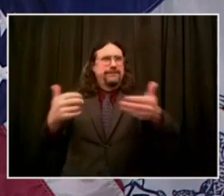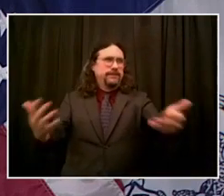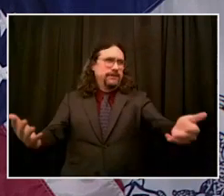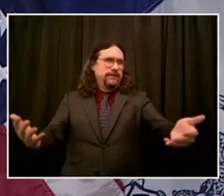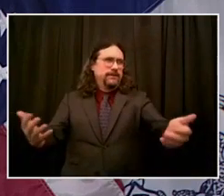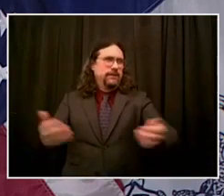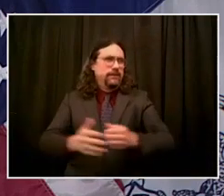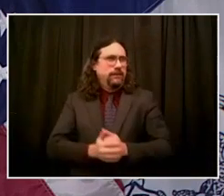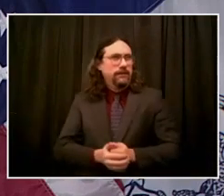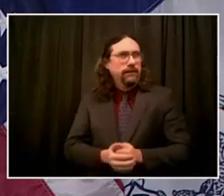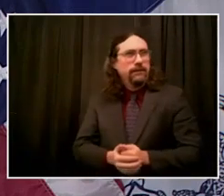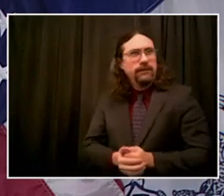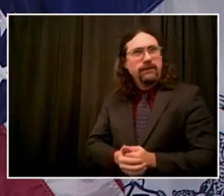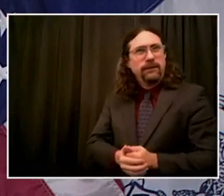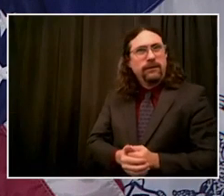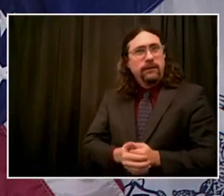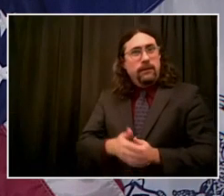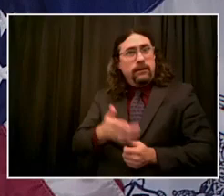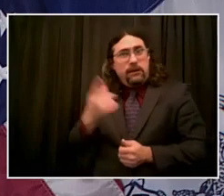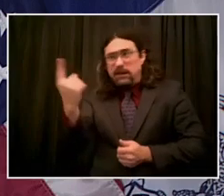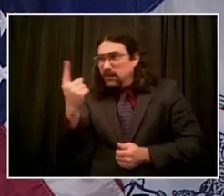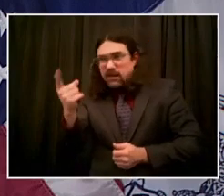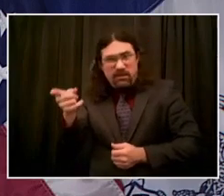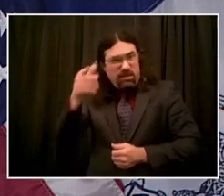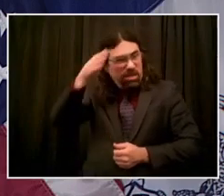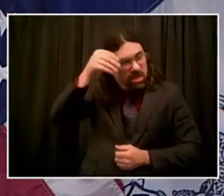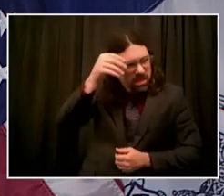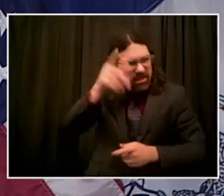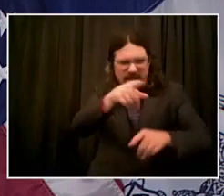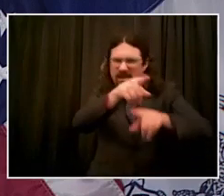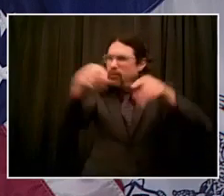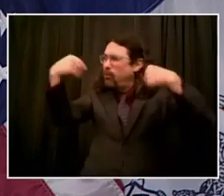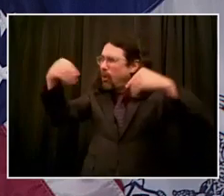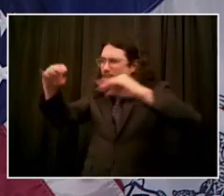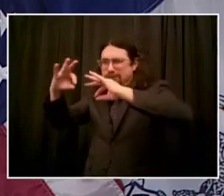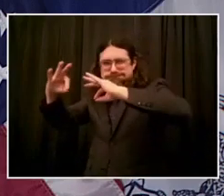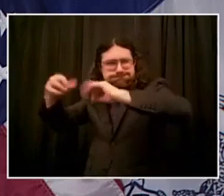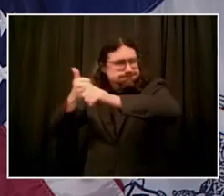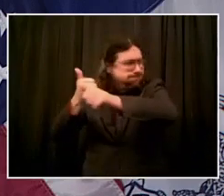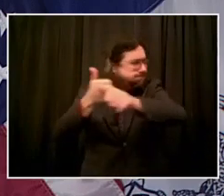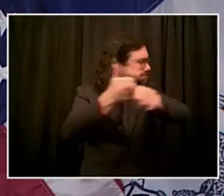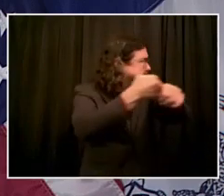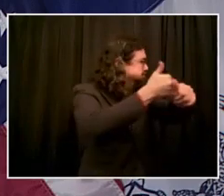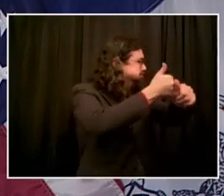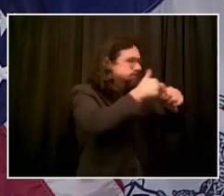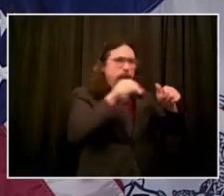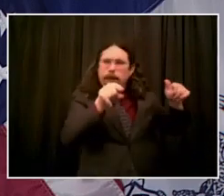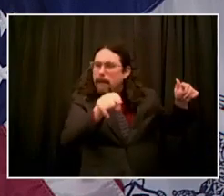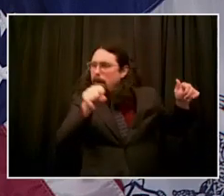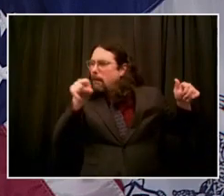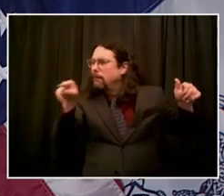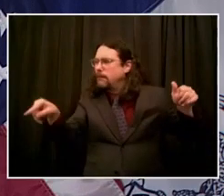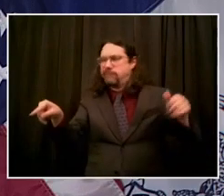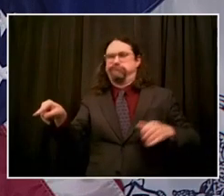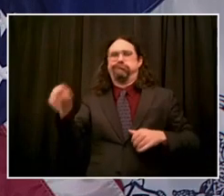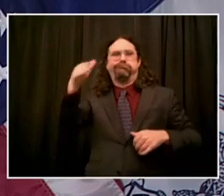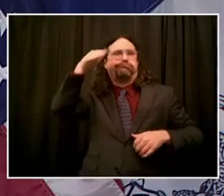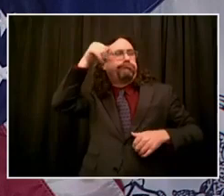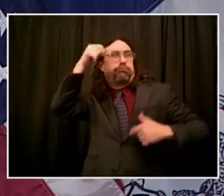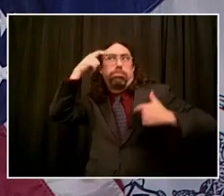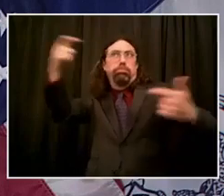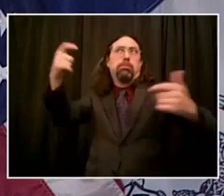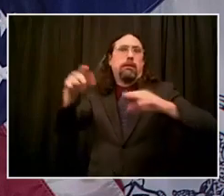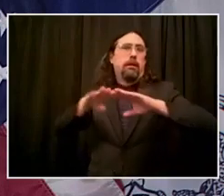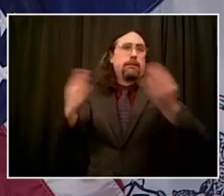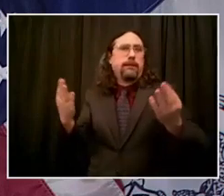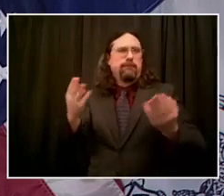you jump the gun, we're going to tell you nicely to close down right now. And if you try to resist or come back, you're going to be hit with fines.